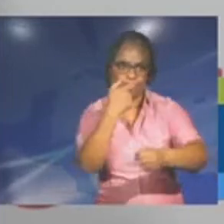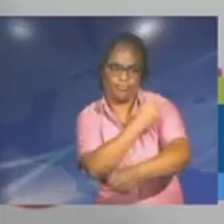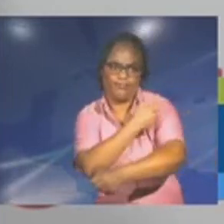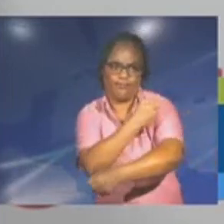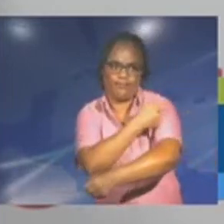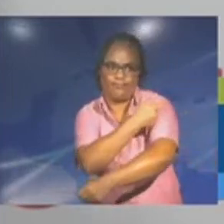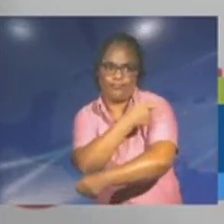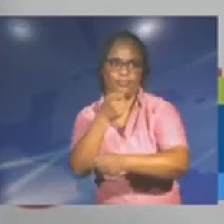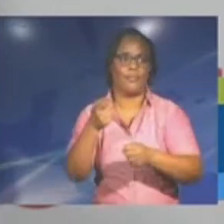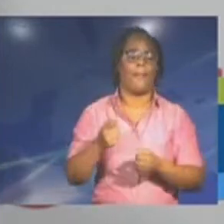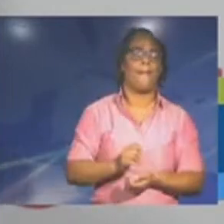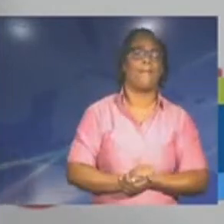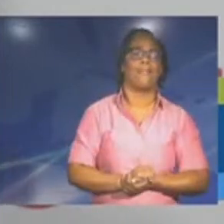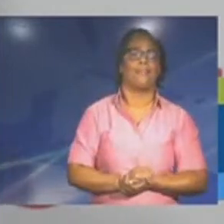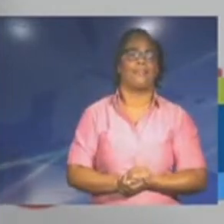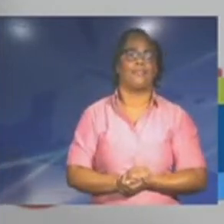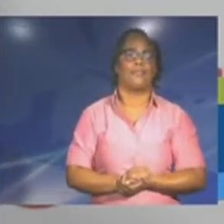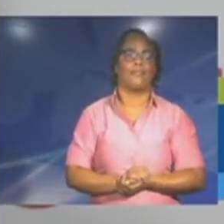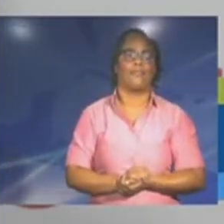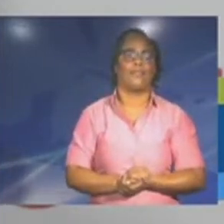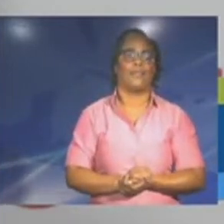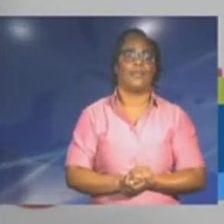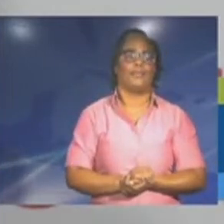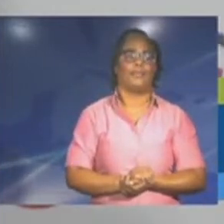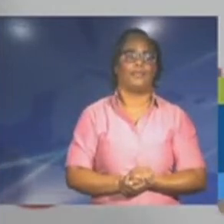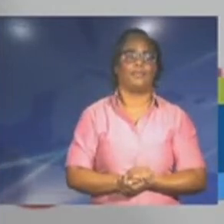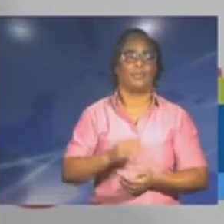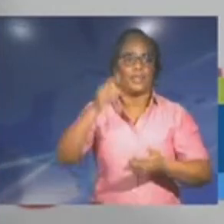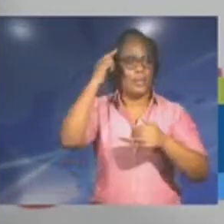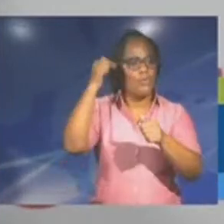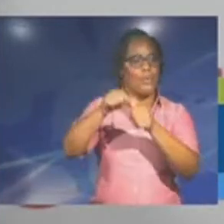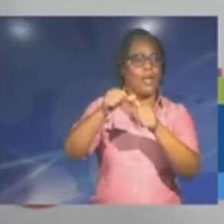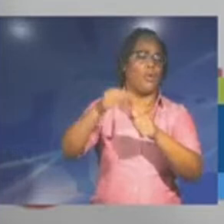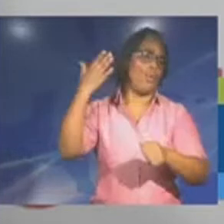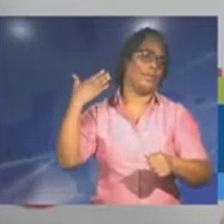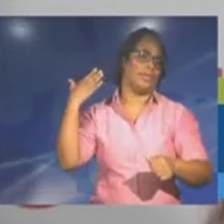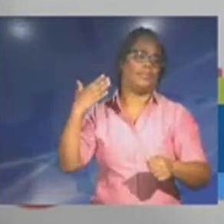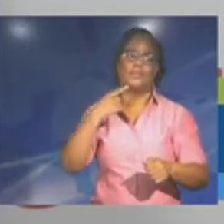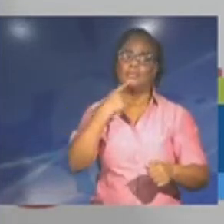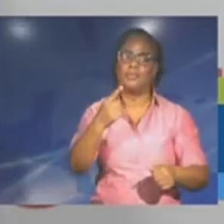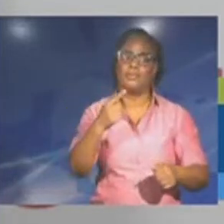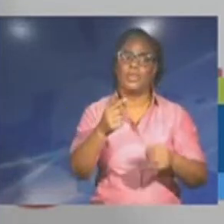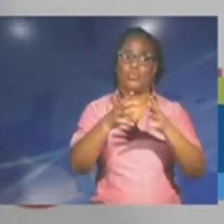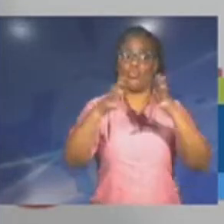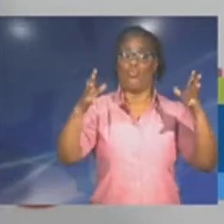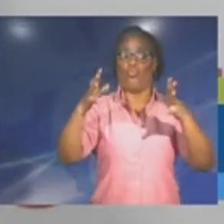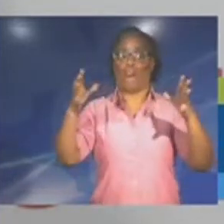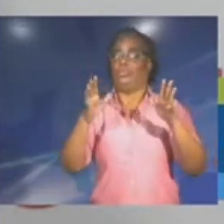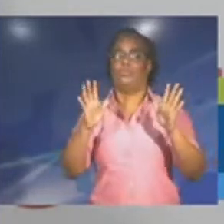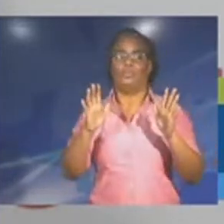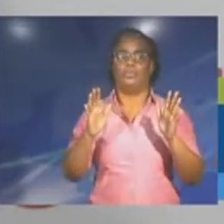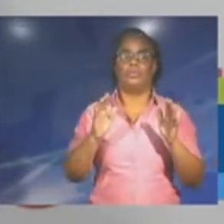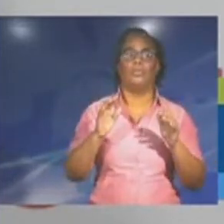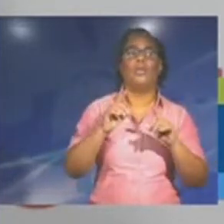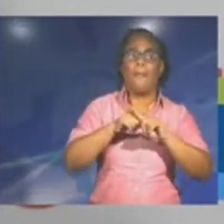I remember that time saying that the numbers were not huge, but it is an area of concern. And the